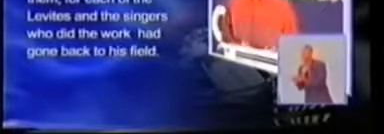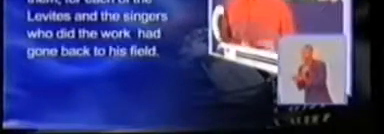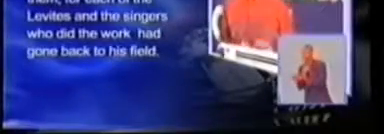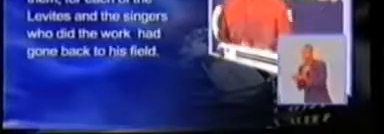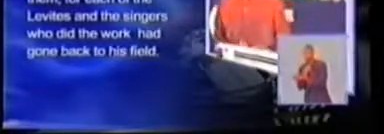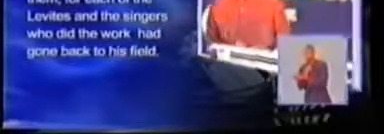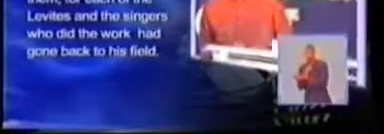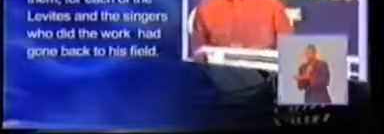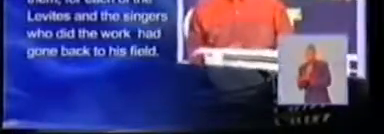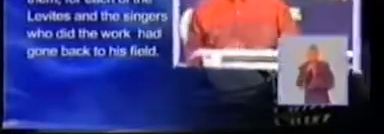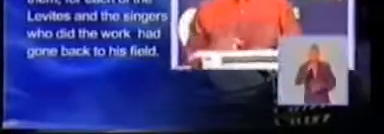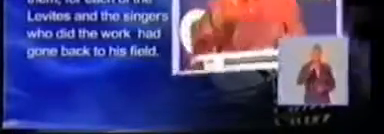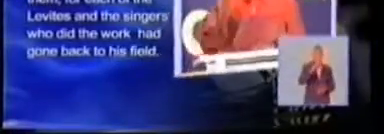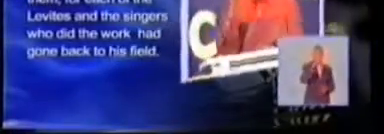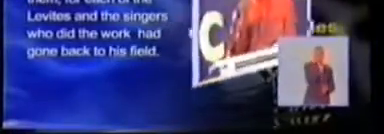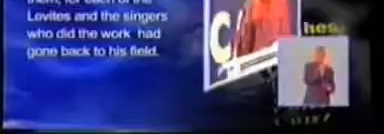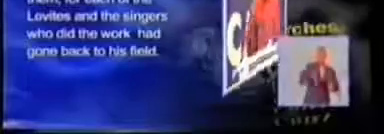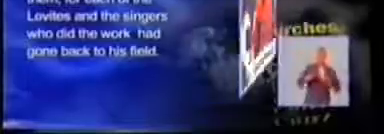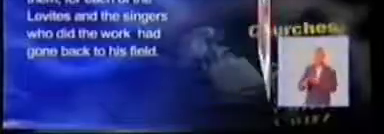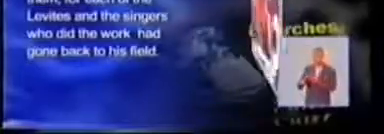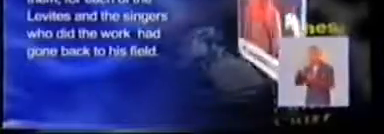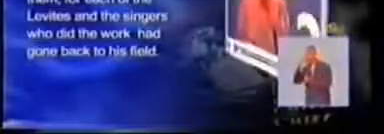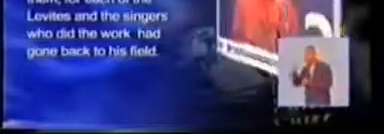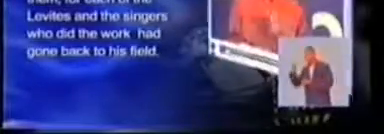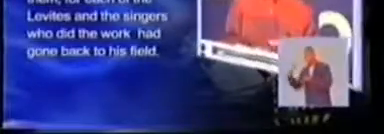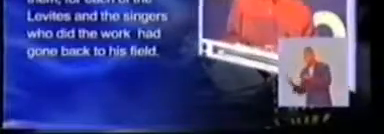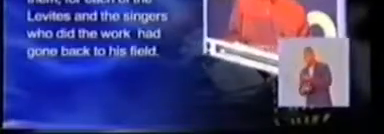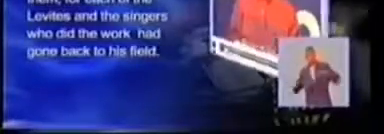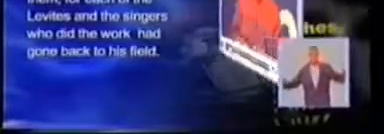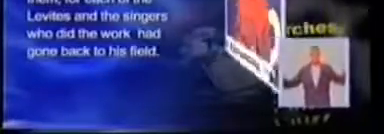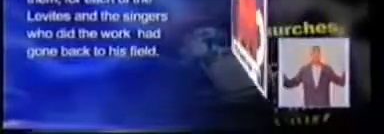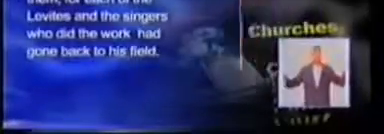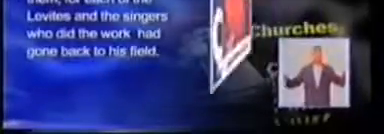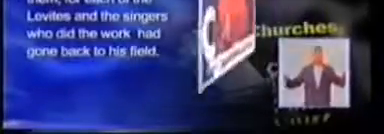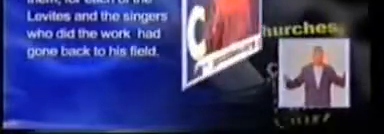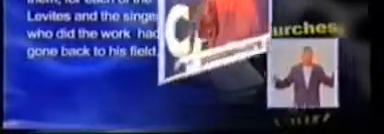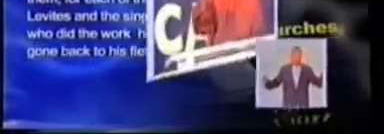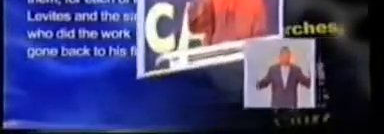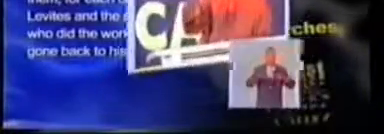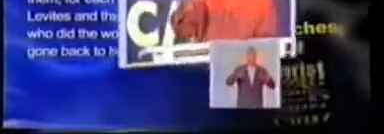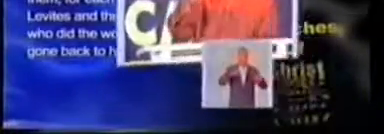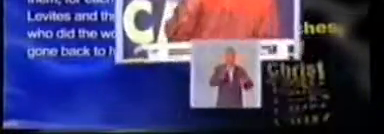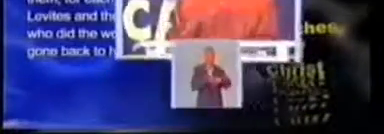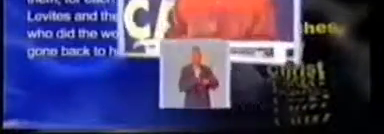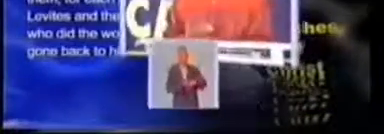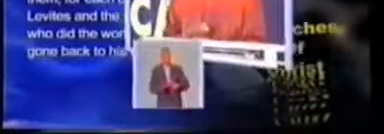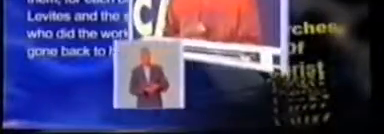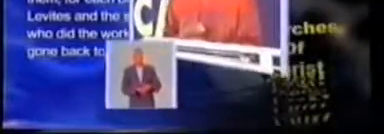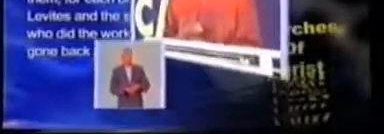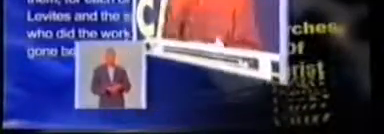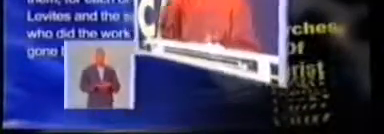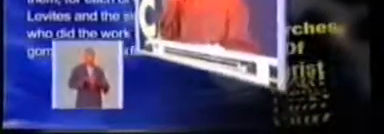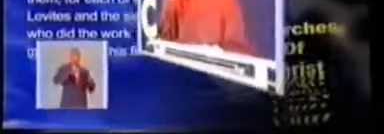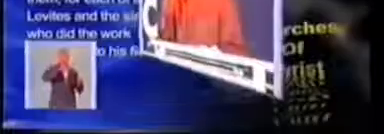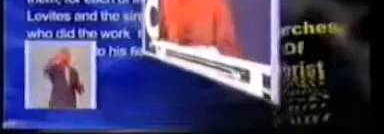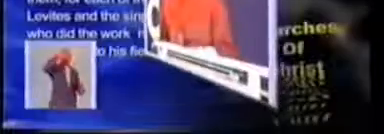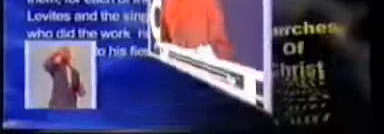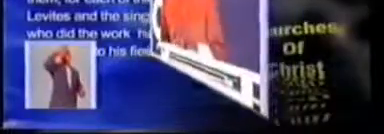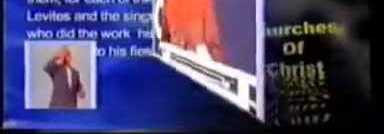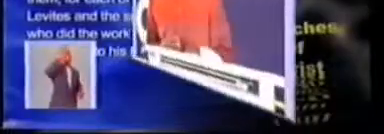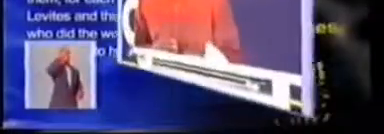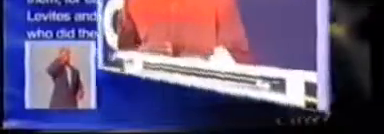his field. Ebra Nehemiah eba Jerusalem no. O se ade ba ko obehunu ye ni. Ye ohunu ye ni